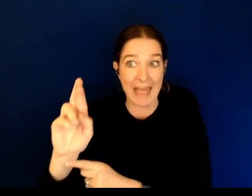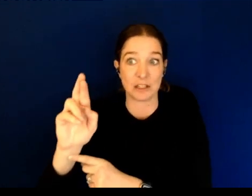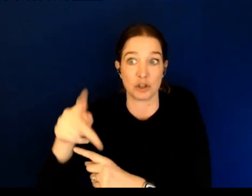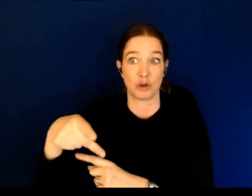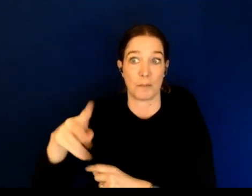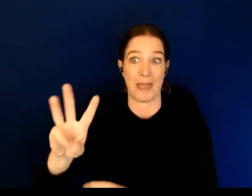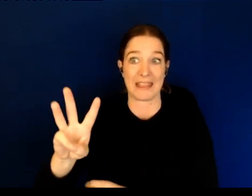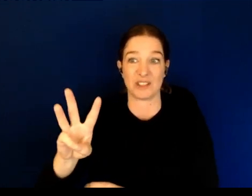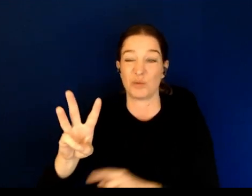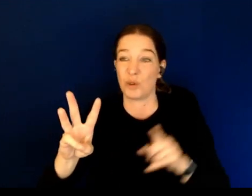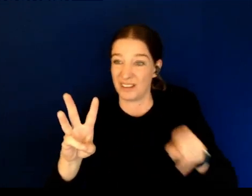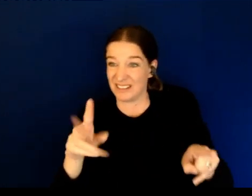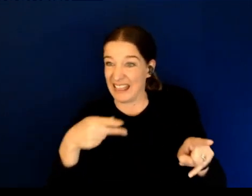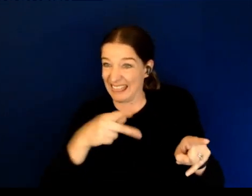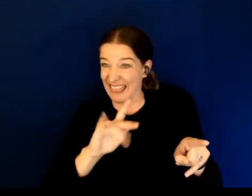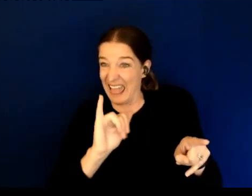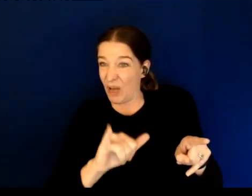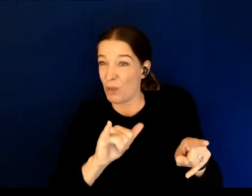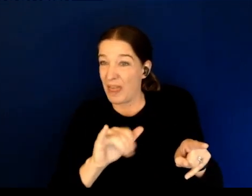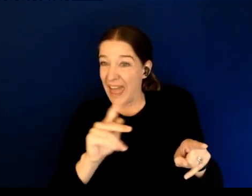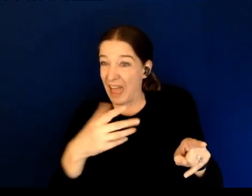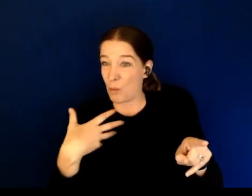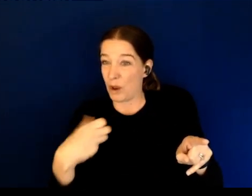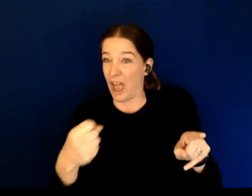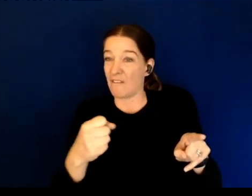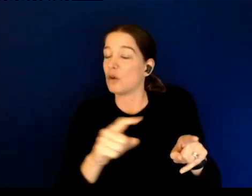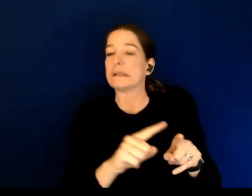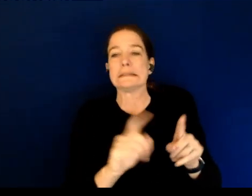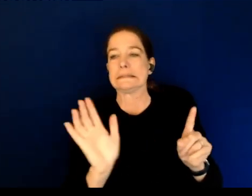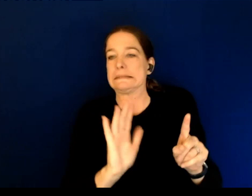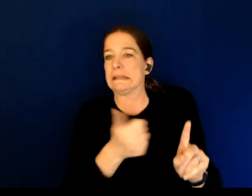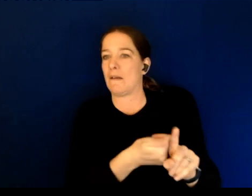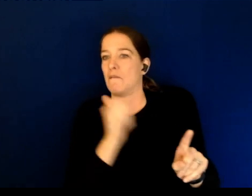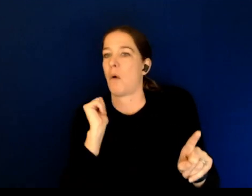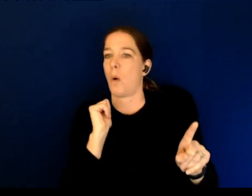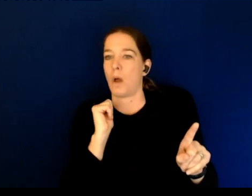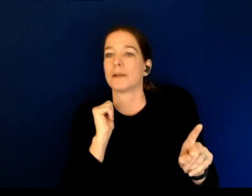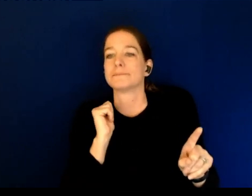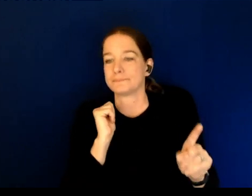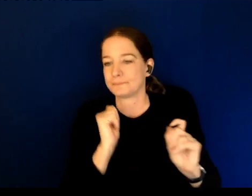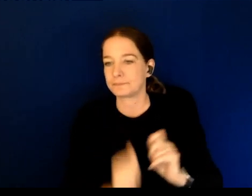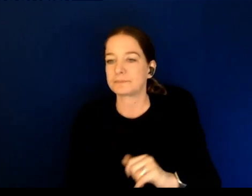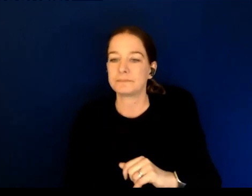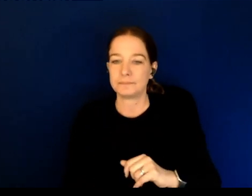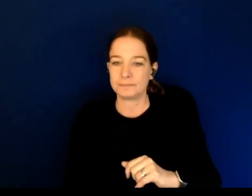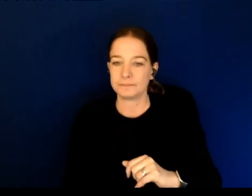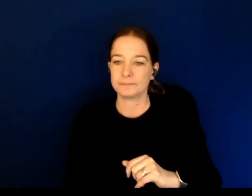password through account recovery tools can compromise the entire password vault.